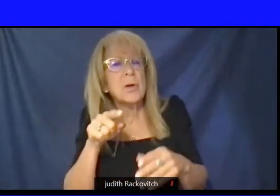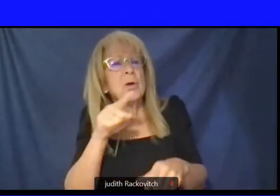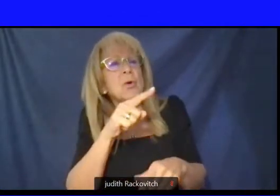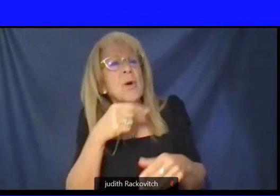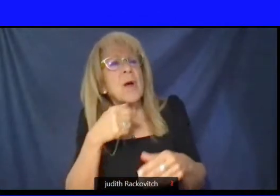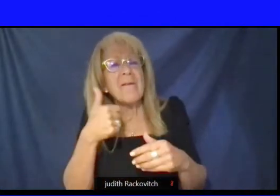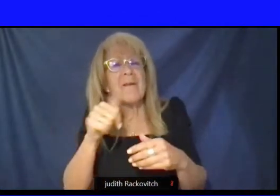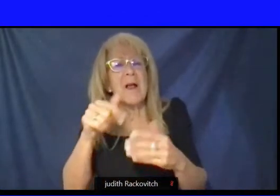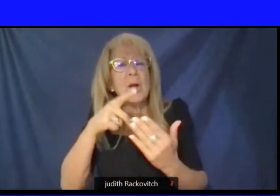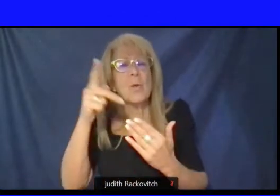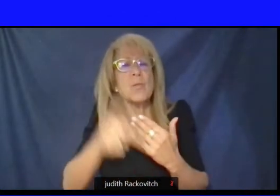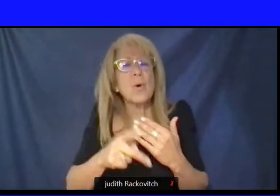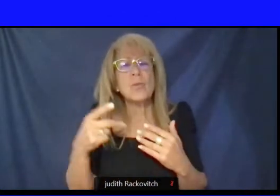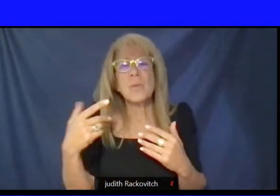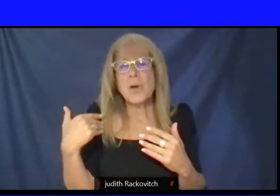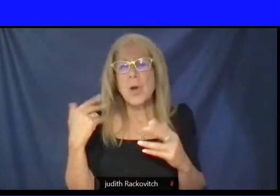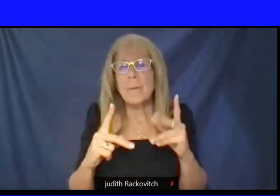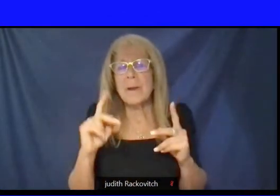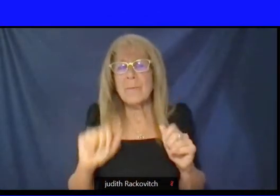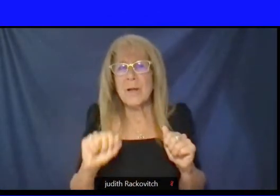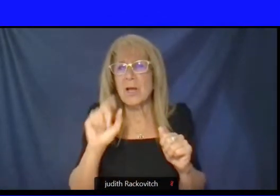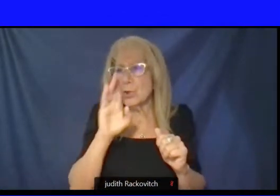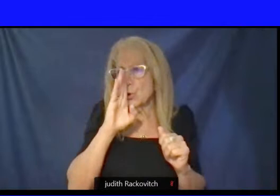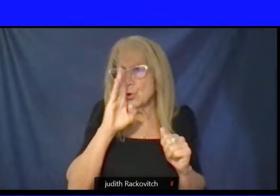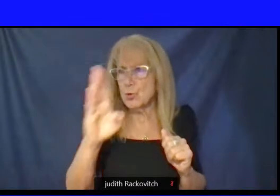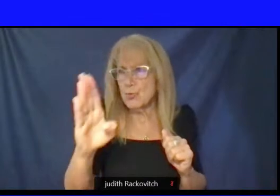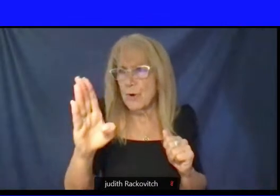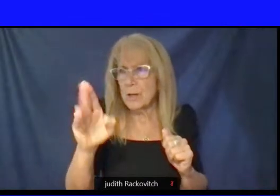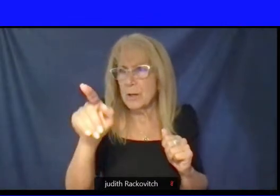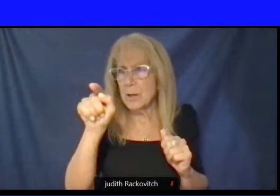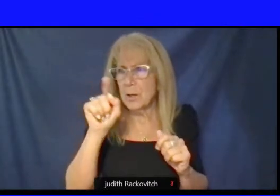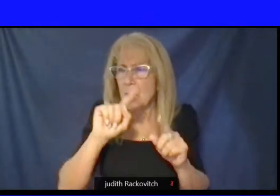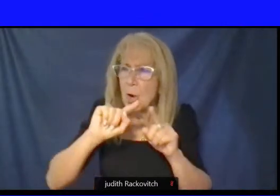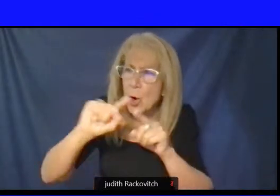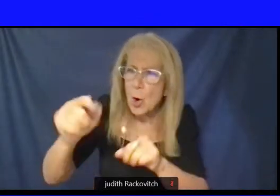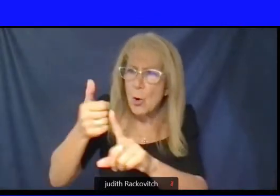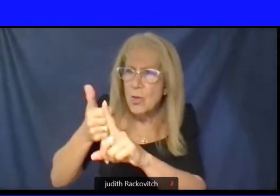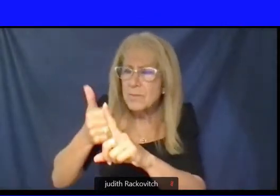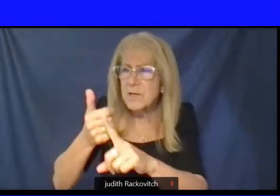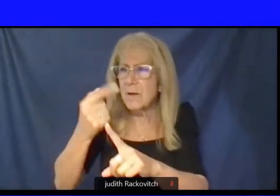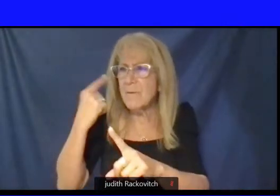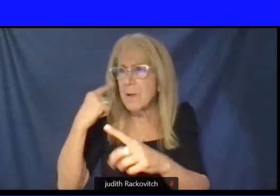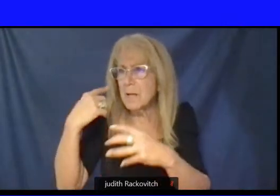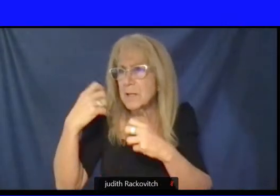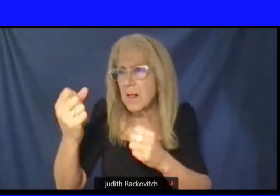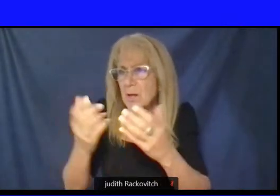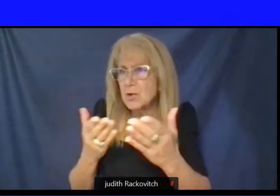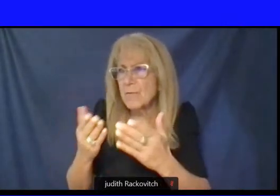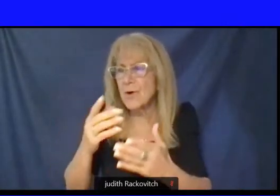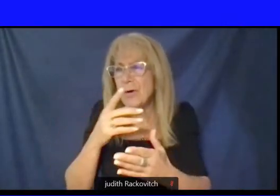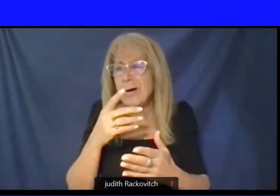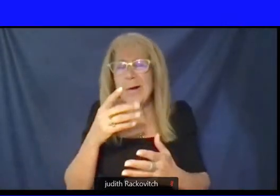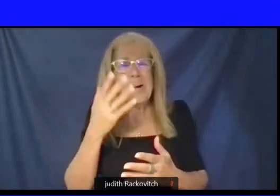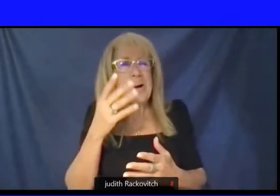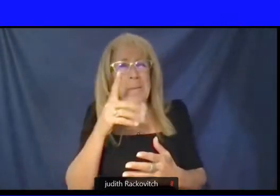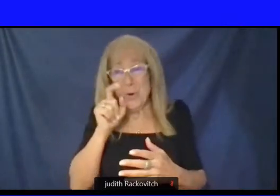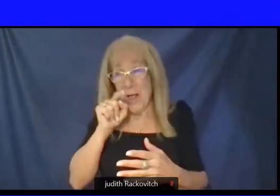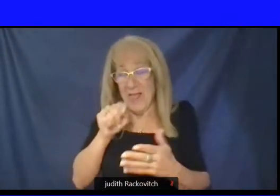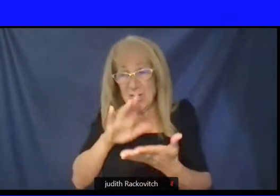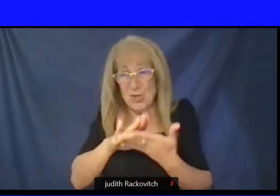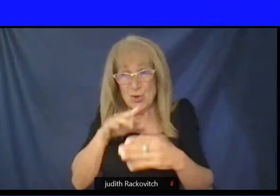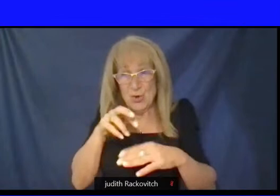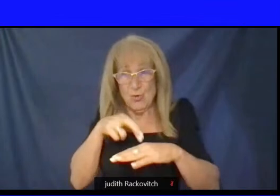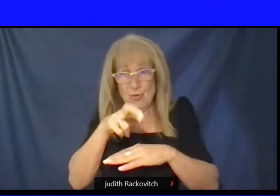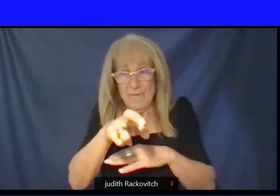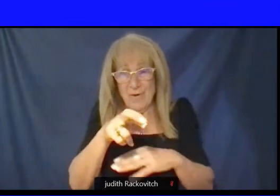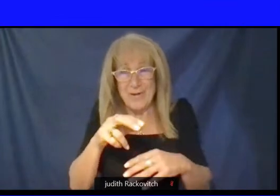directly referred, yes. All right, thank you. Thank you. Barbara Lowe, any questions or comments?